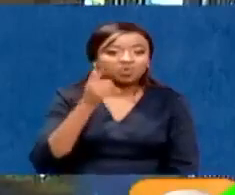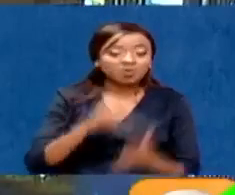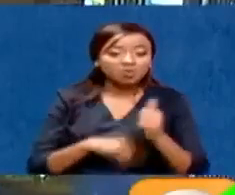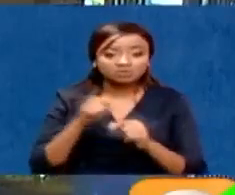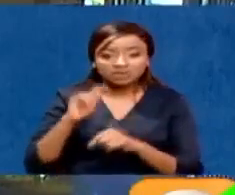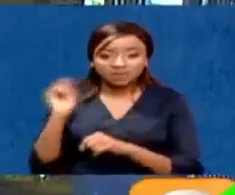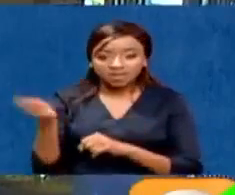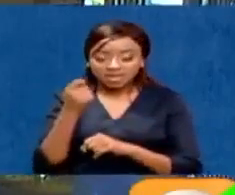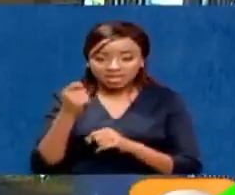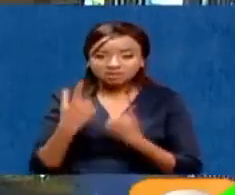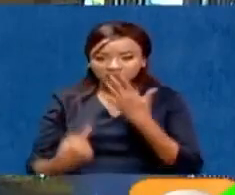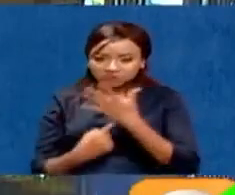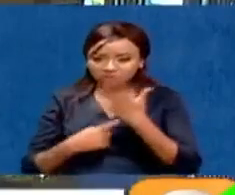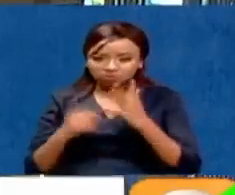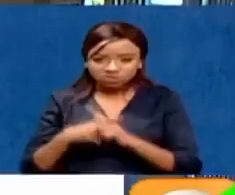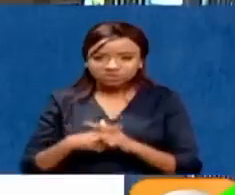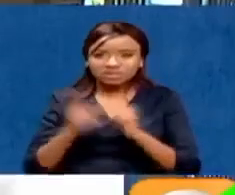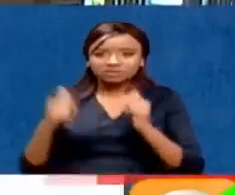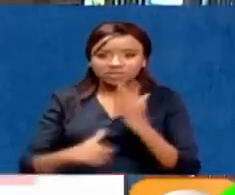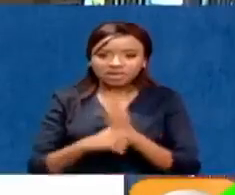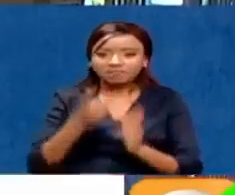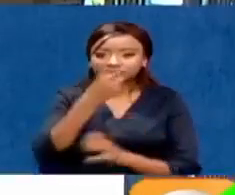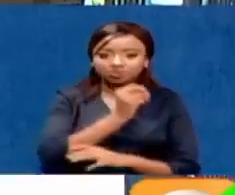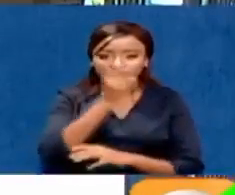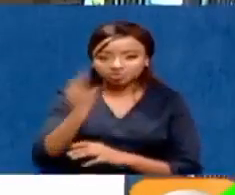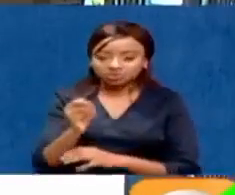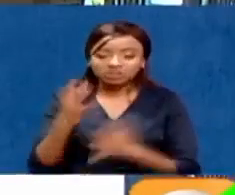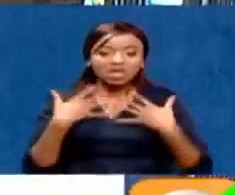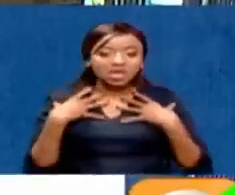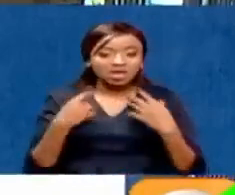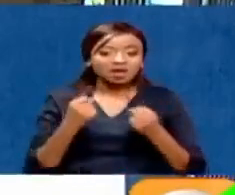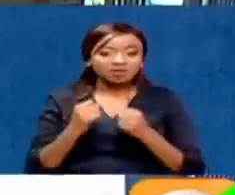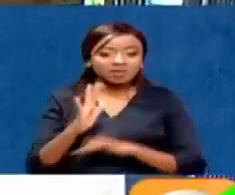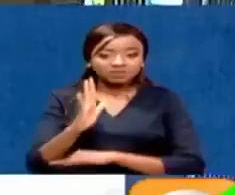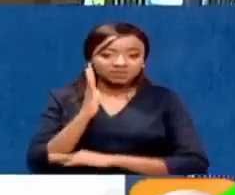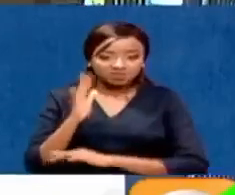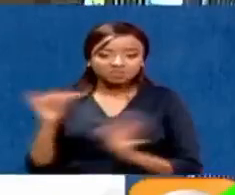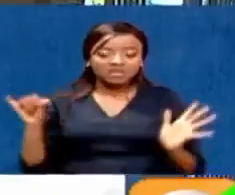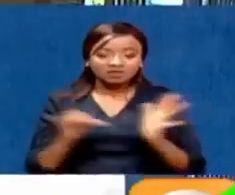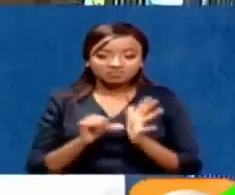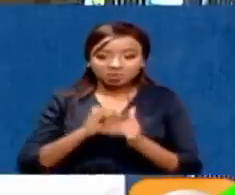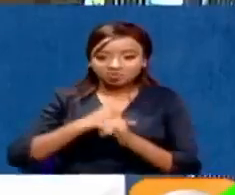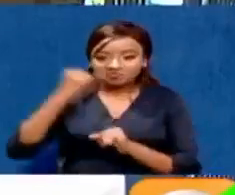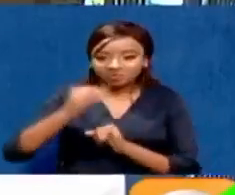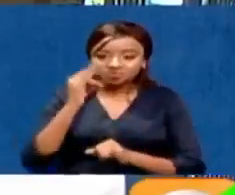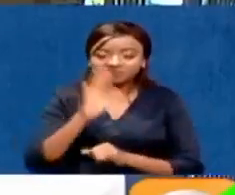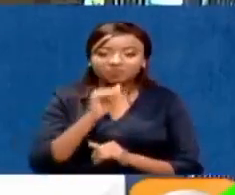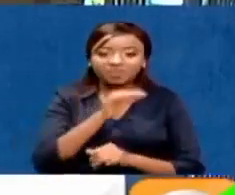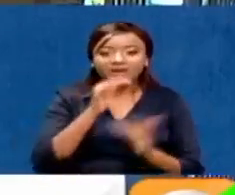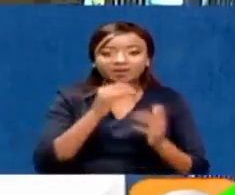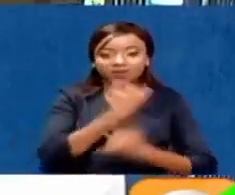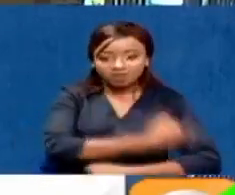Up, a Kenyan technology startup has been named as a 2020 Health Security and Pandemics Finalist by the